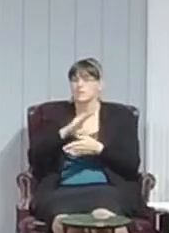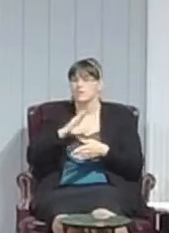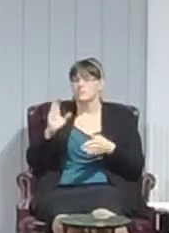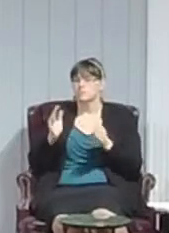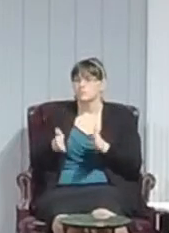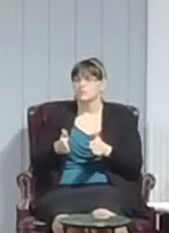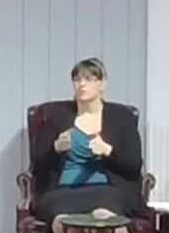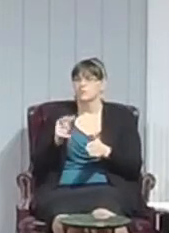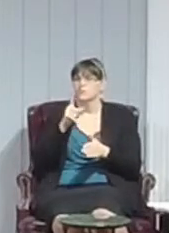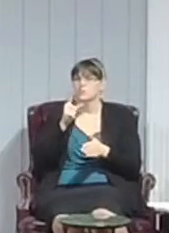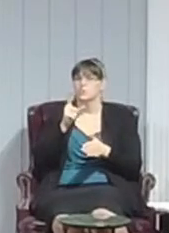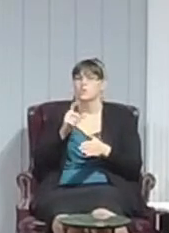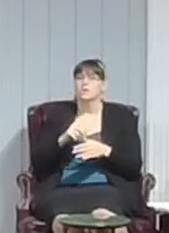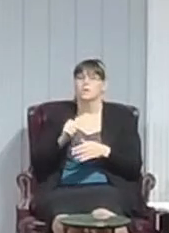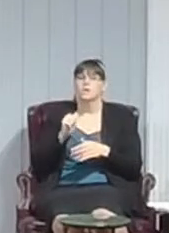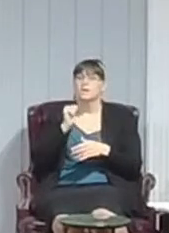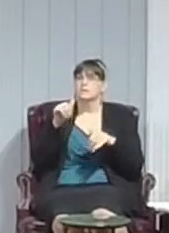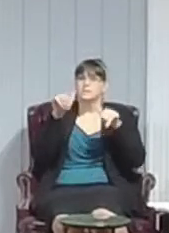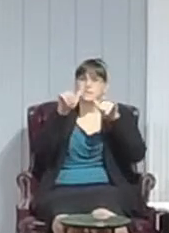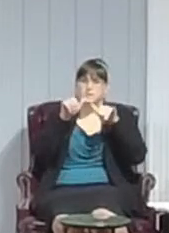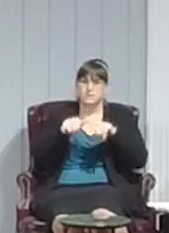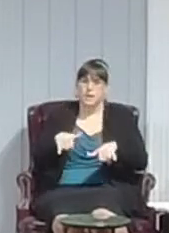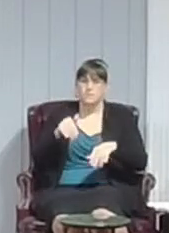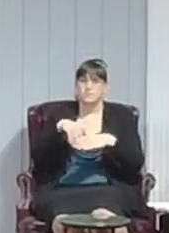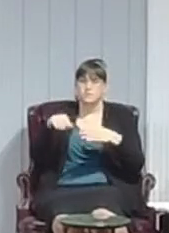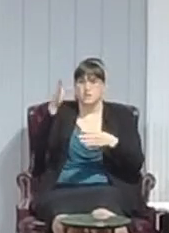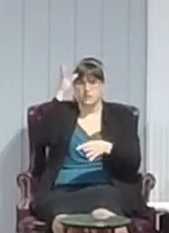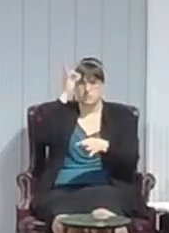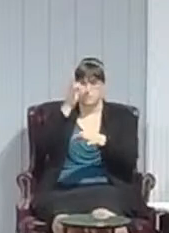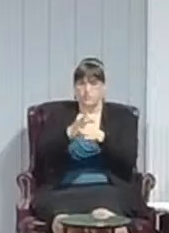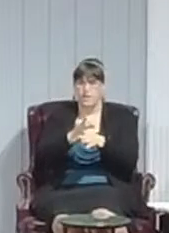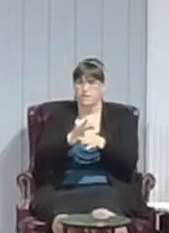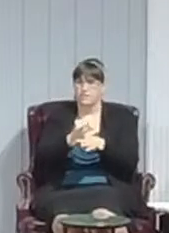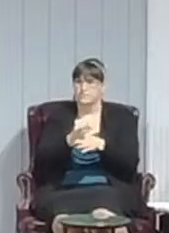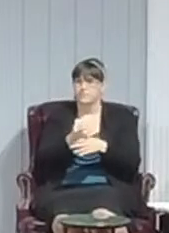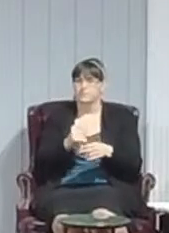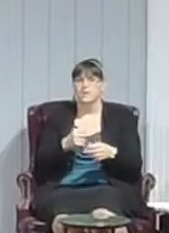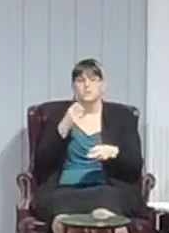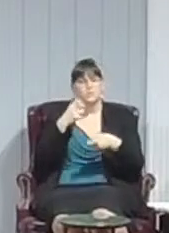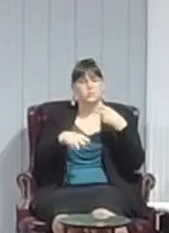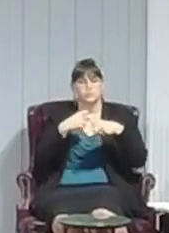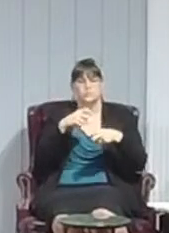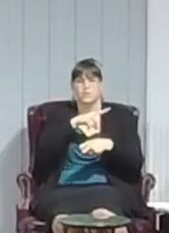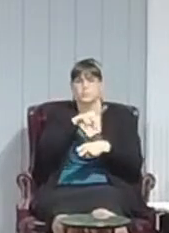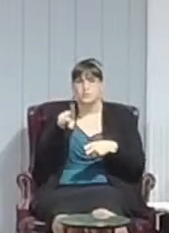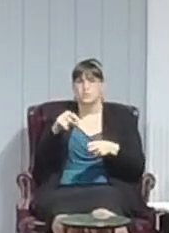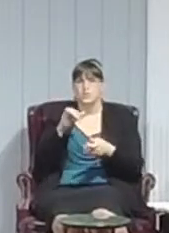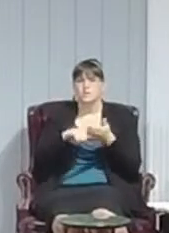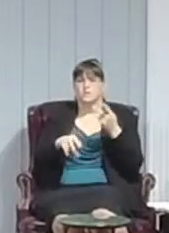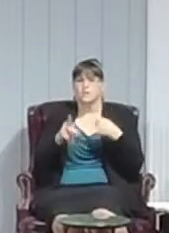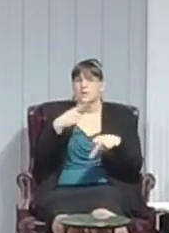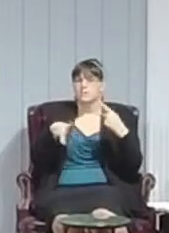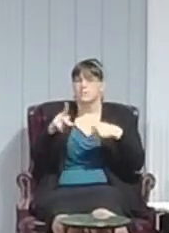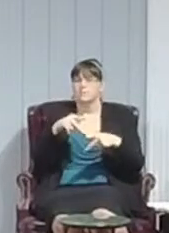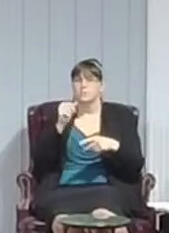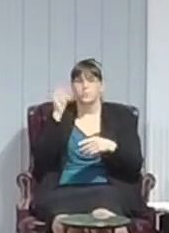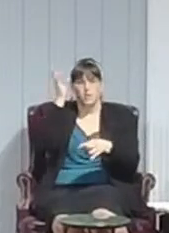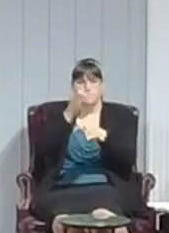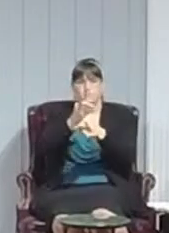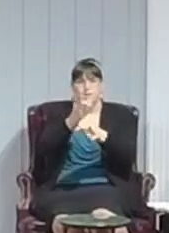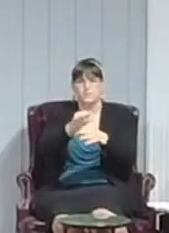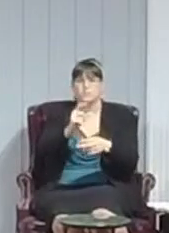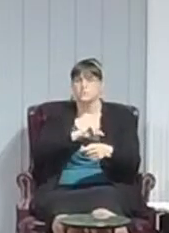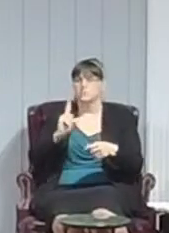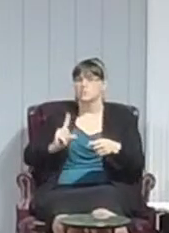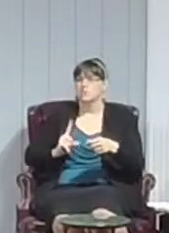Christian who is not established in his faith, her faith in his faith. It ought to trouble you that there are people who are not faithful to the Lord. It